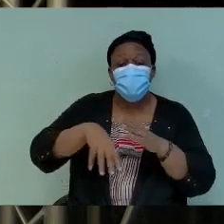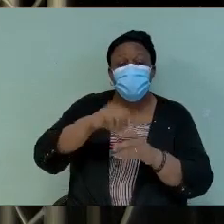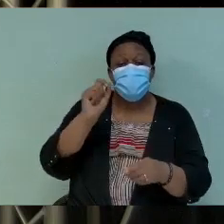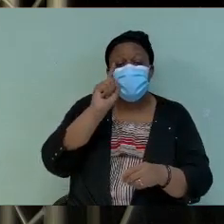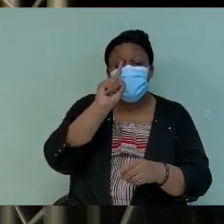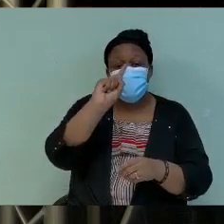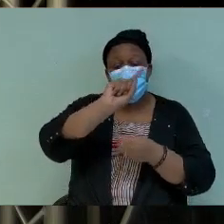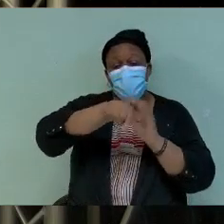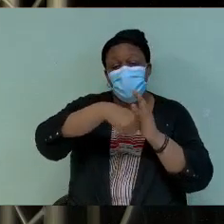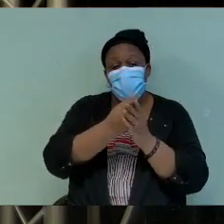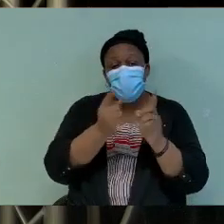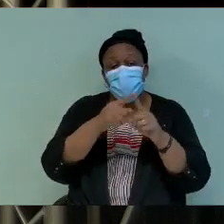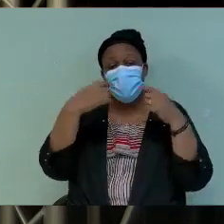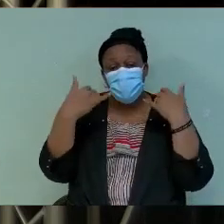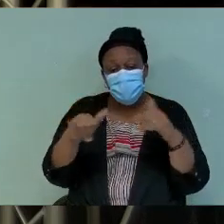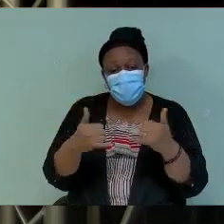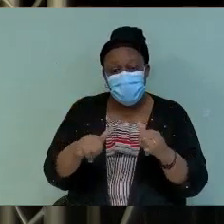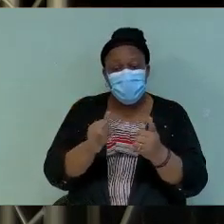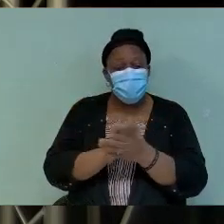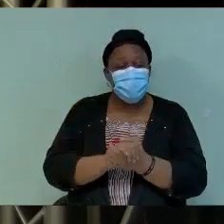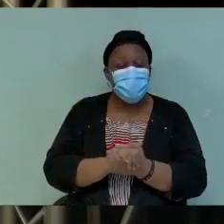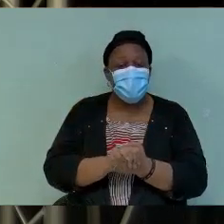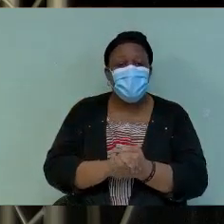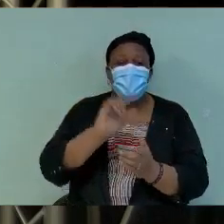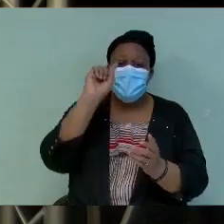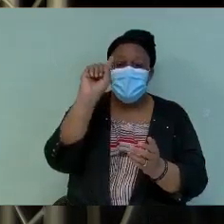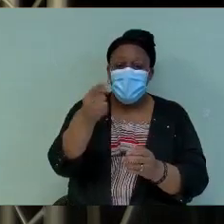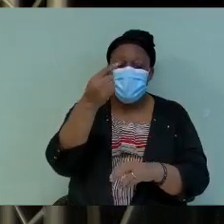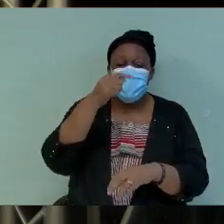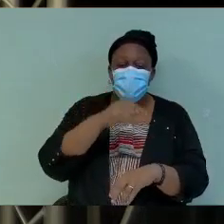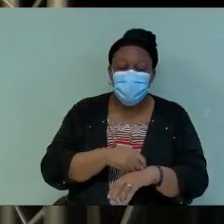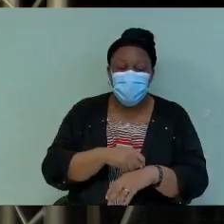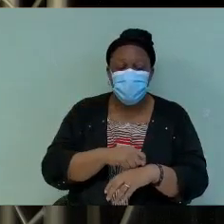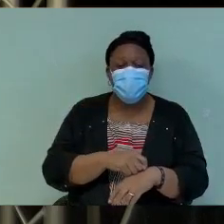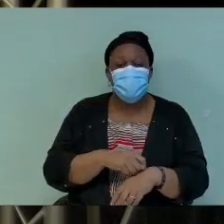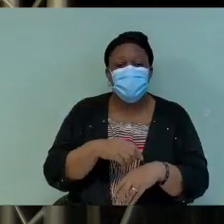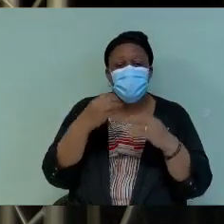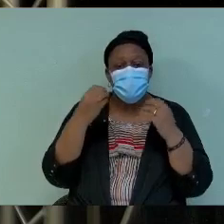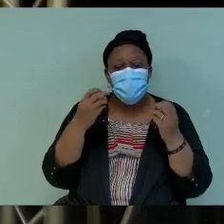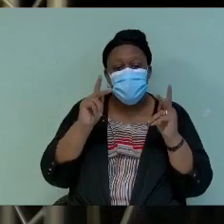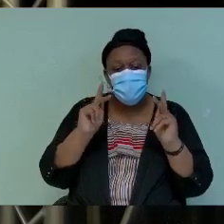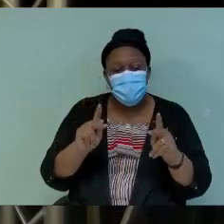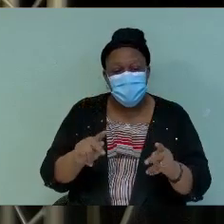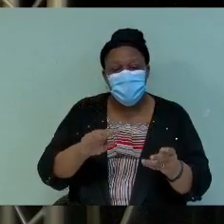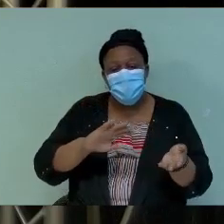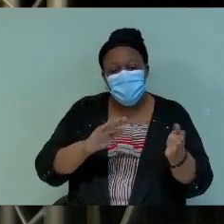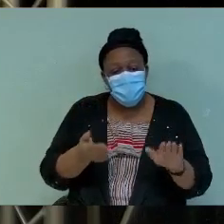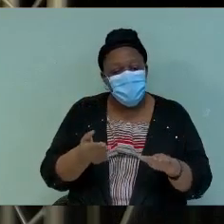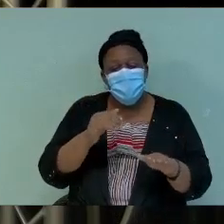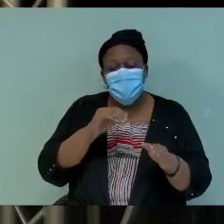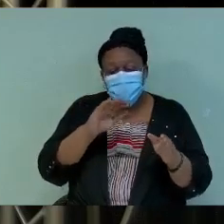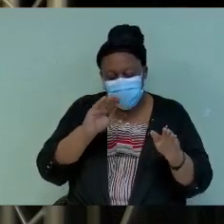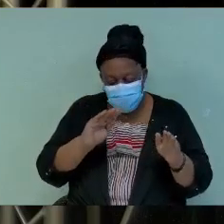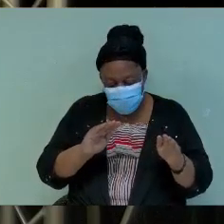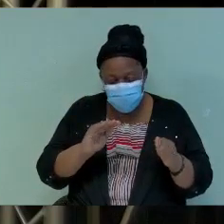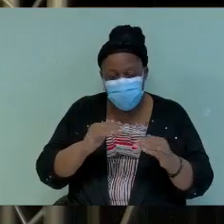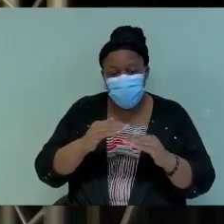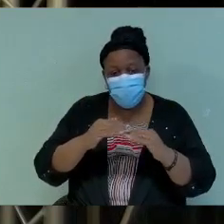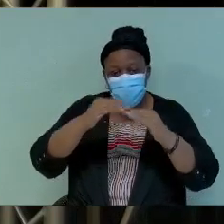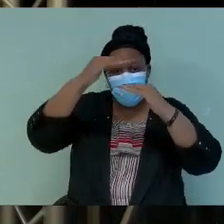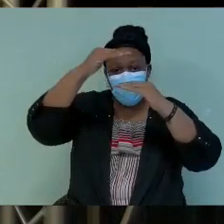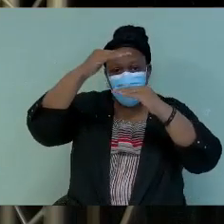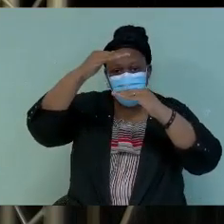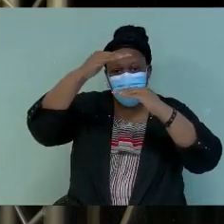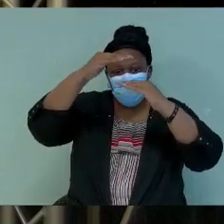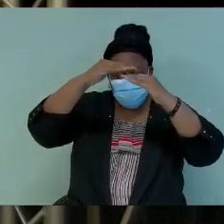fact that for the first time, they had a drop in their death rate per 24 hours down to 260 persons per